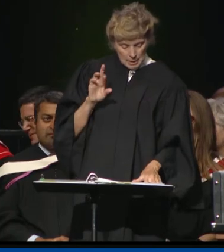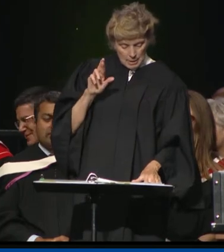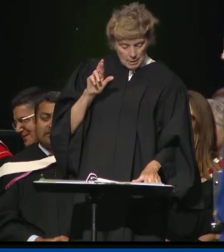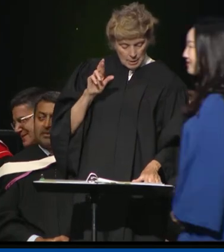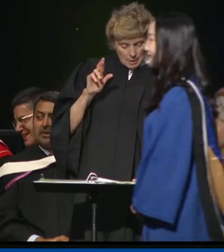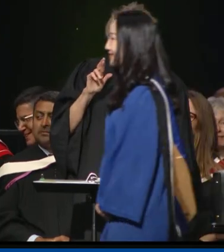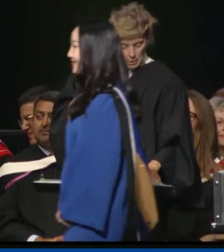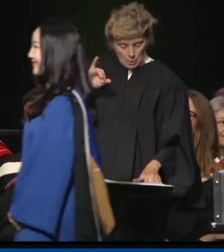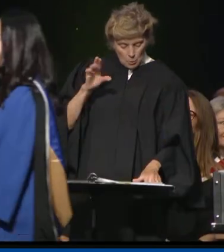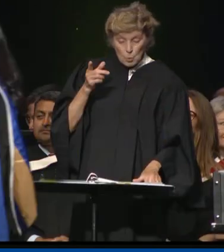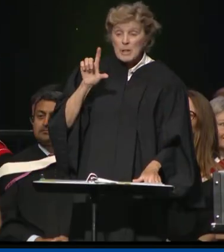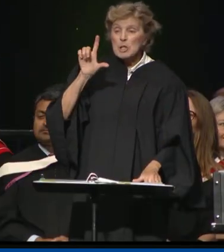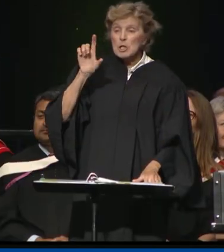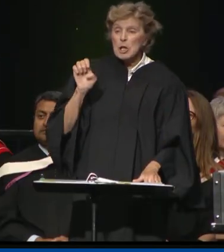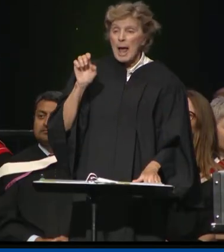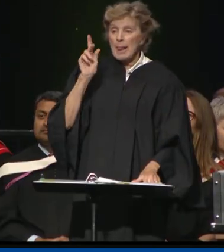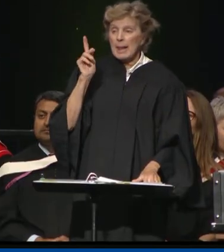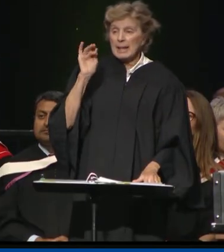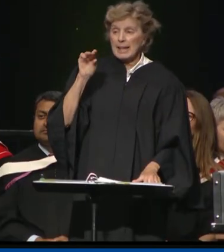Rochelle Kim.